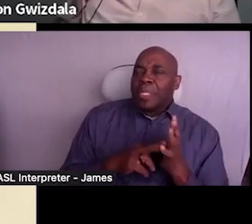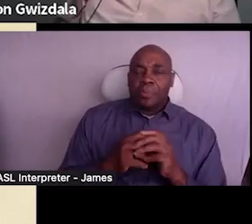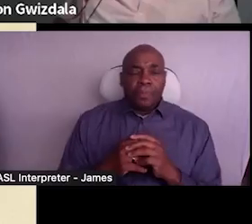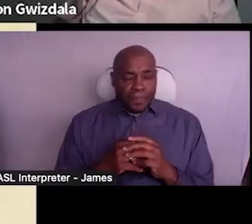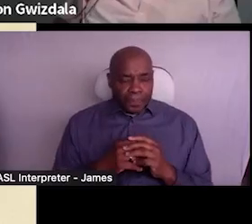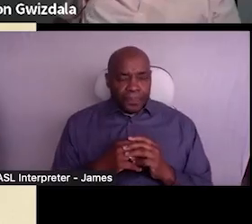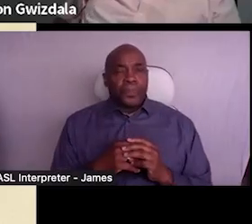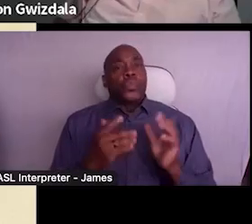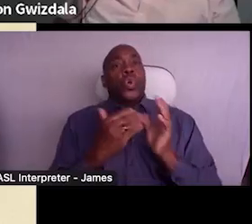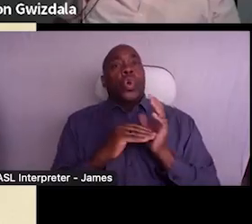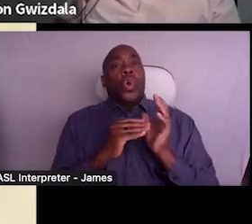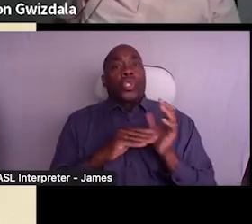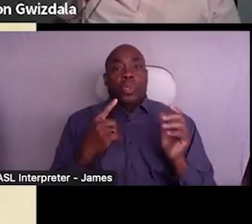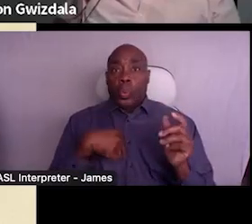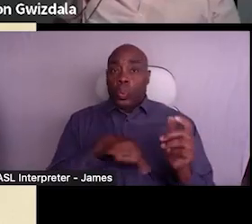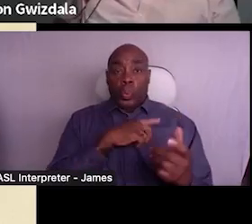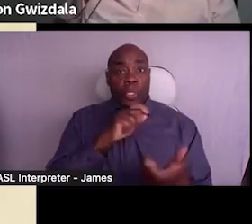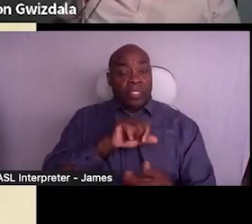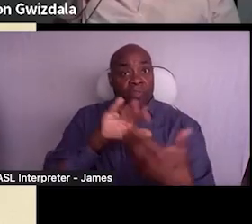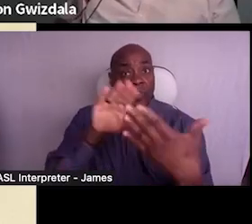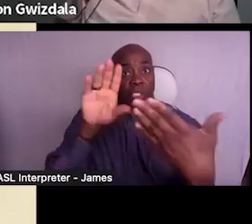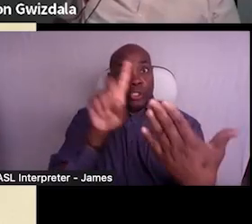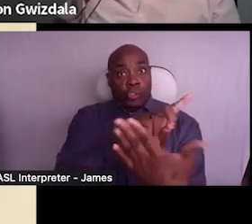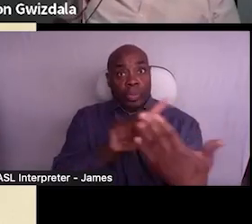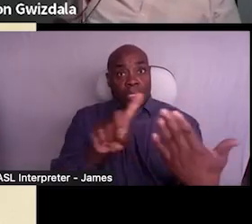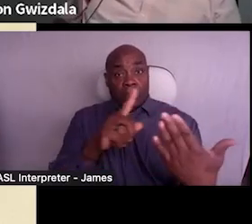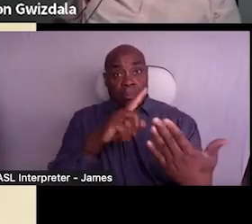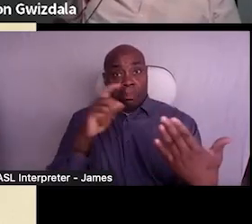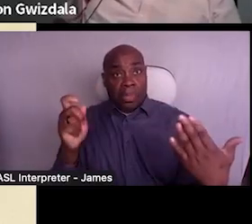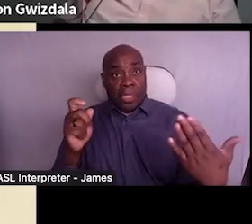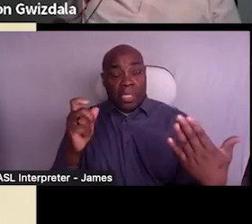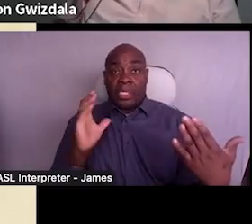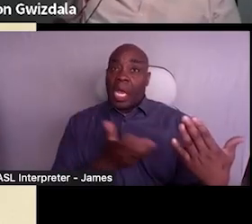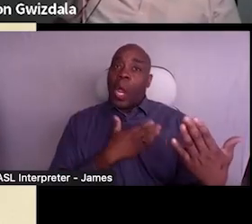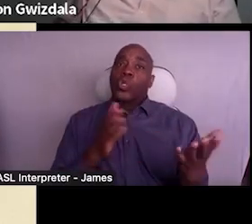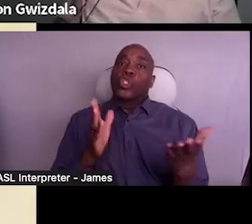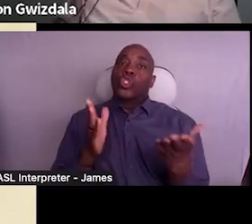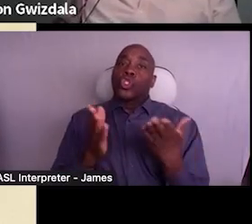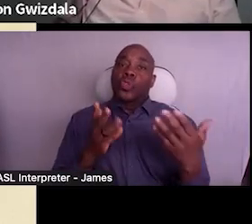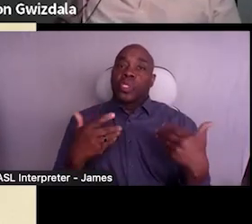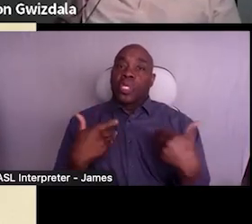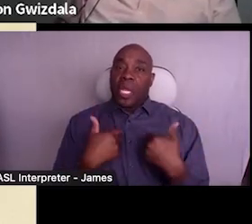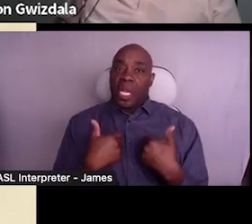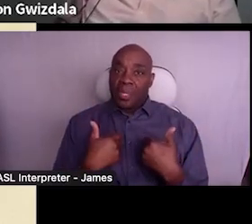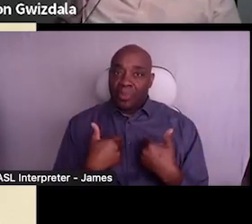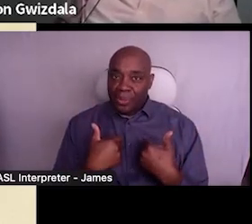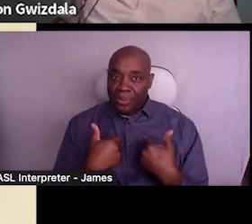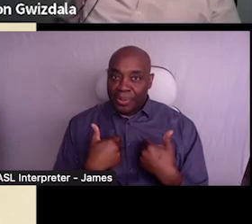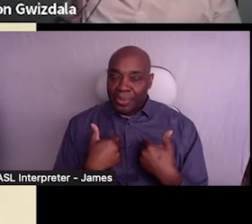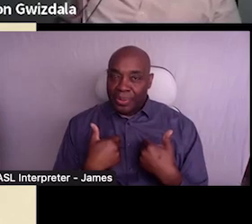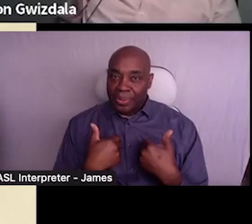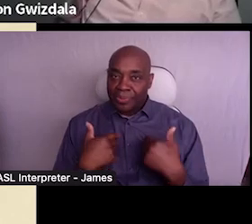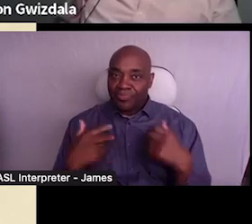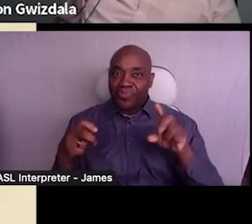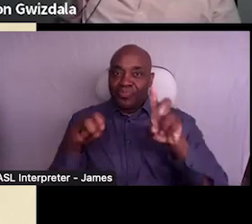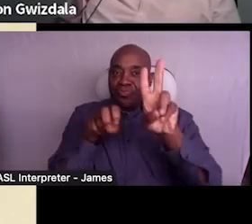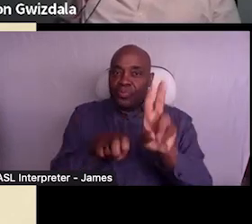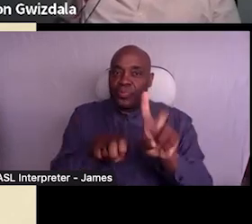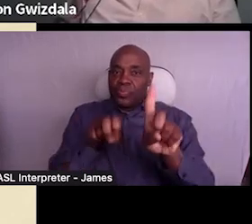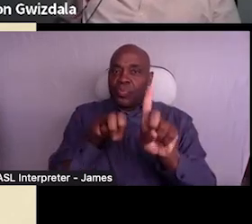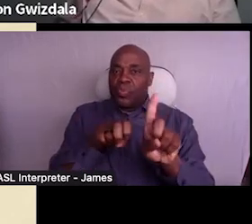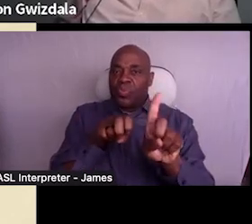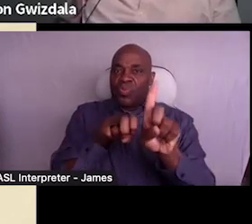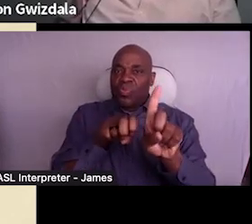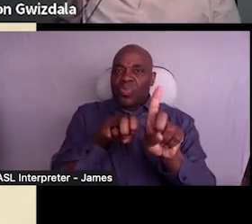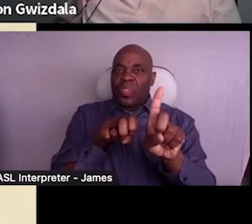times when we face discrimination due to the presence of our service animals, it somehow gets turned around back